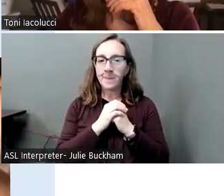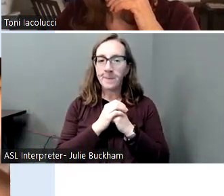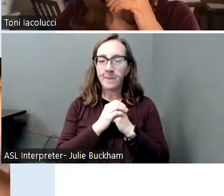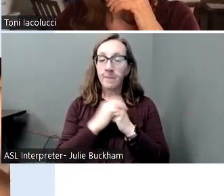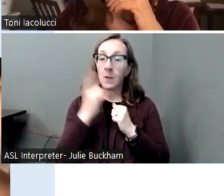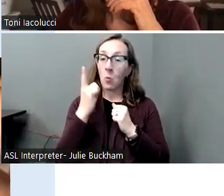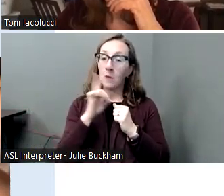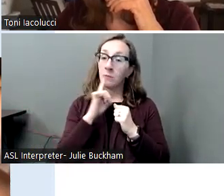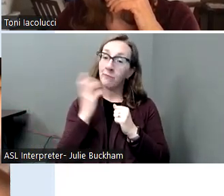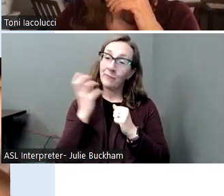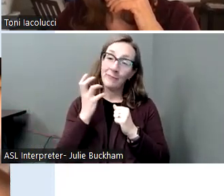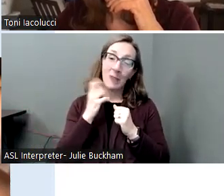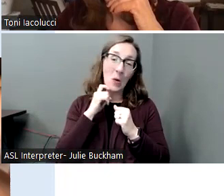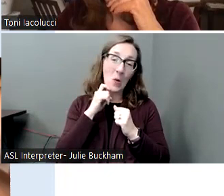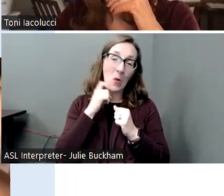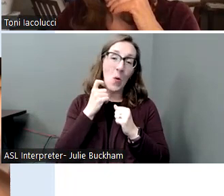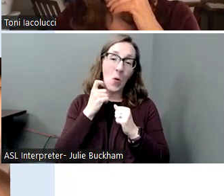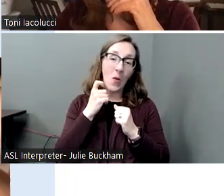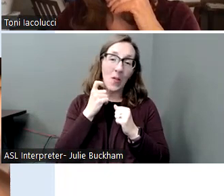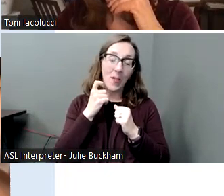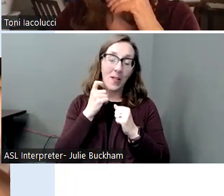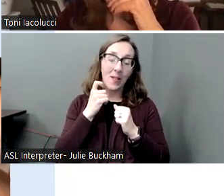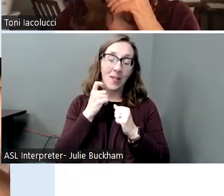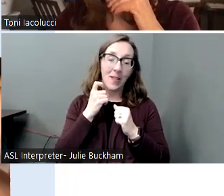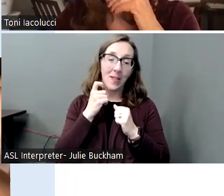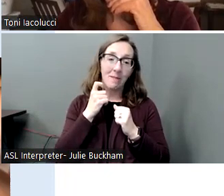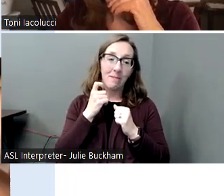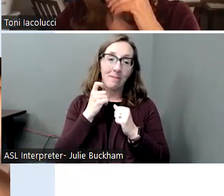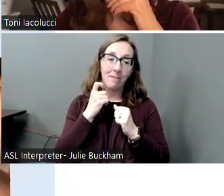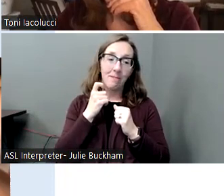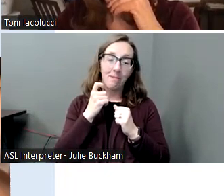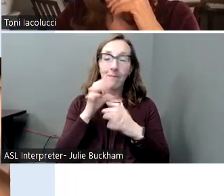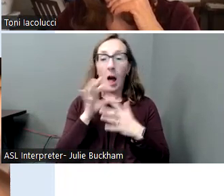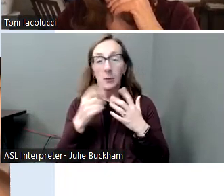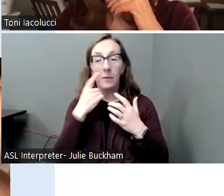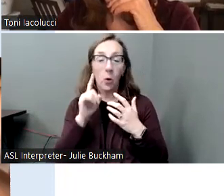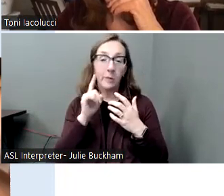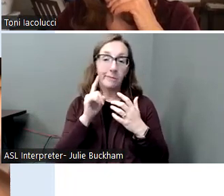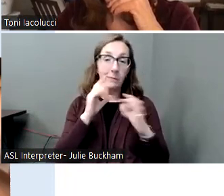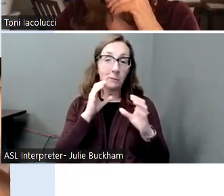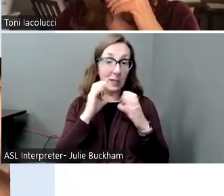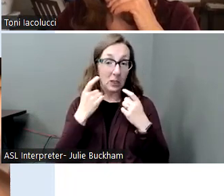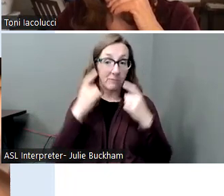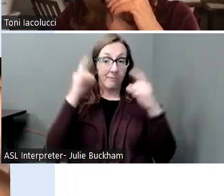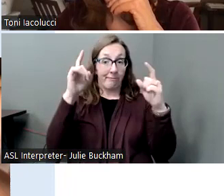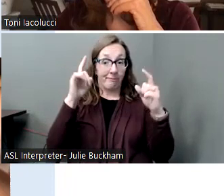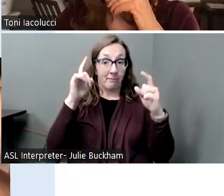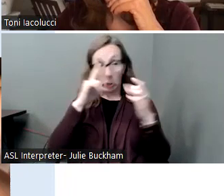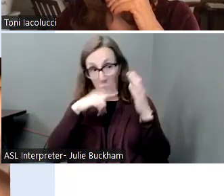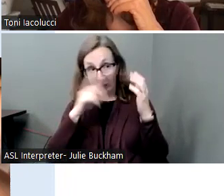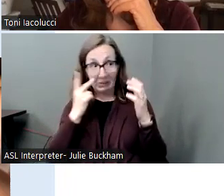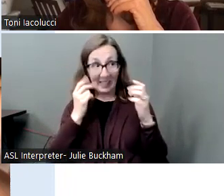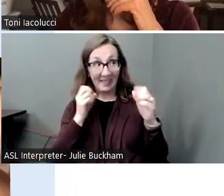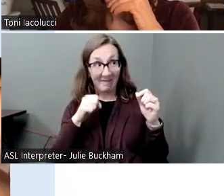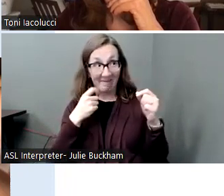cool ways to check and make sure you and your patient have communicated well during